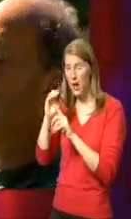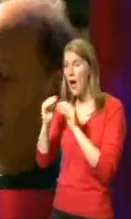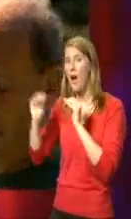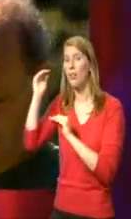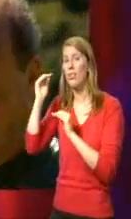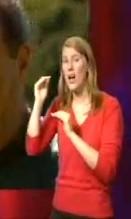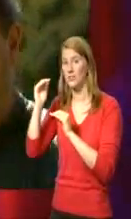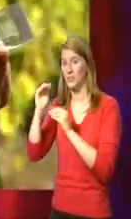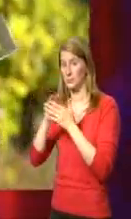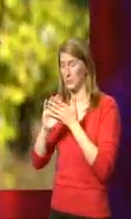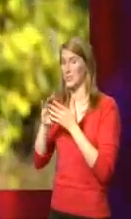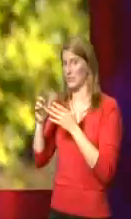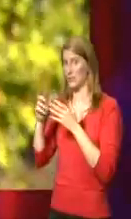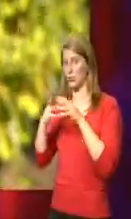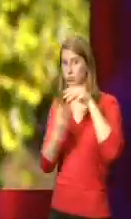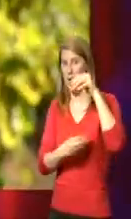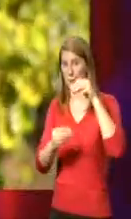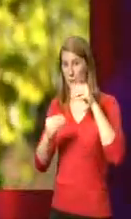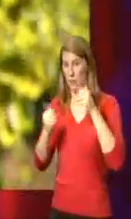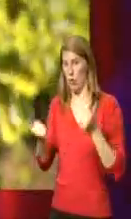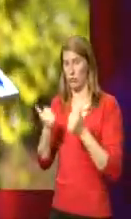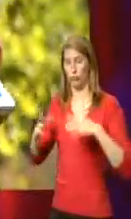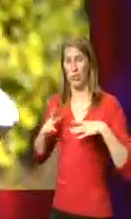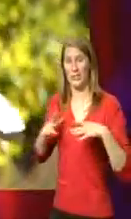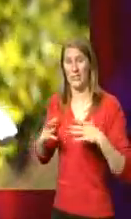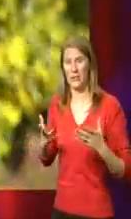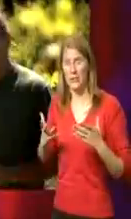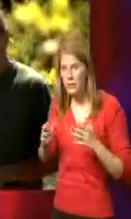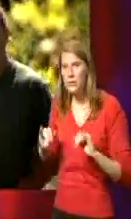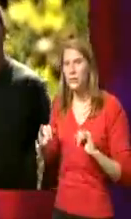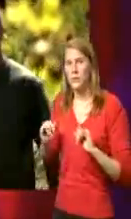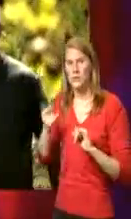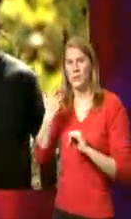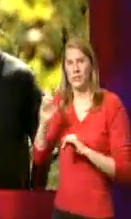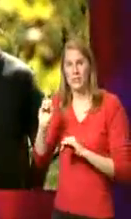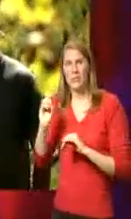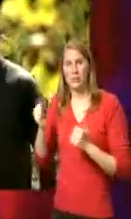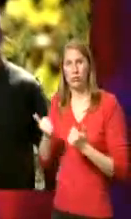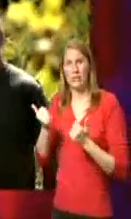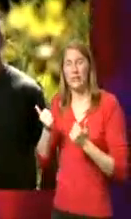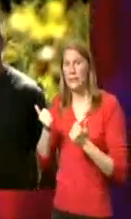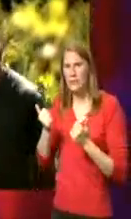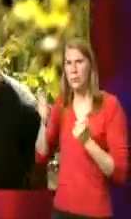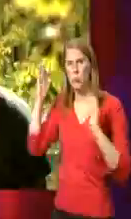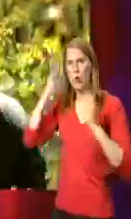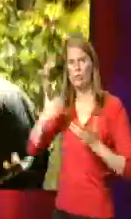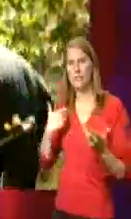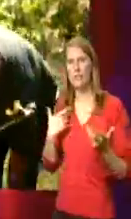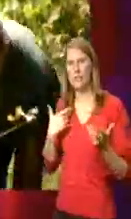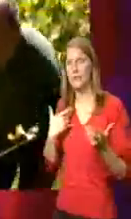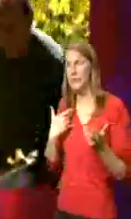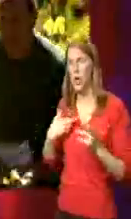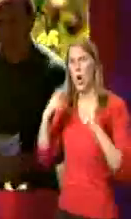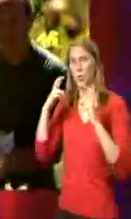70. Which is a little bit worrying. I would hope that the whole lot isn't 70, because I'll be picking tomorrow, I think.